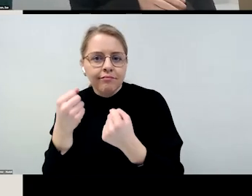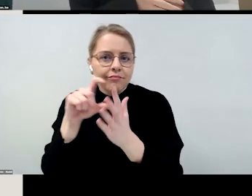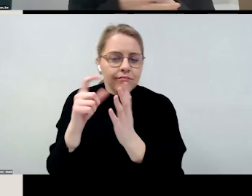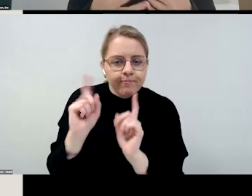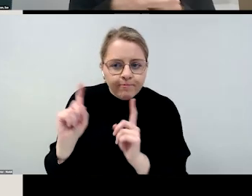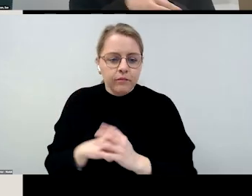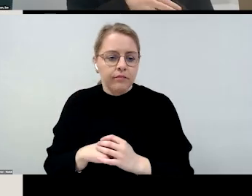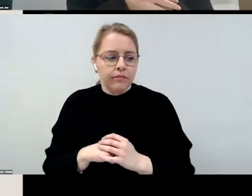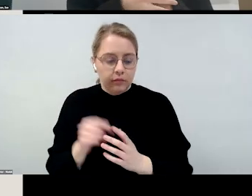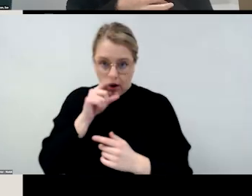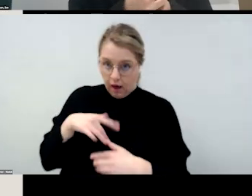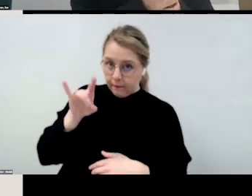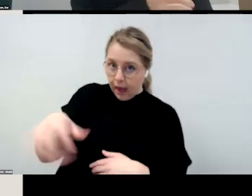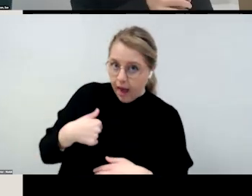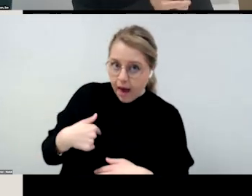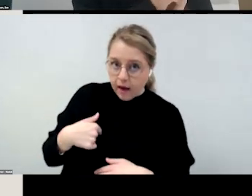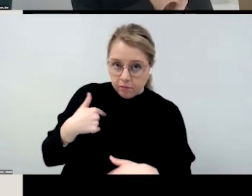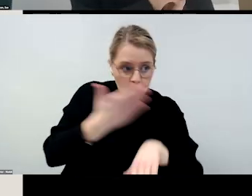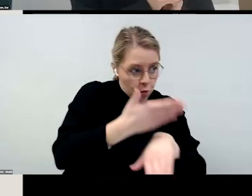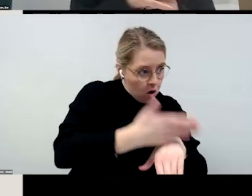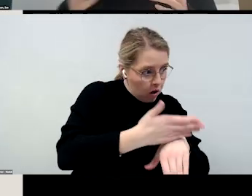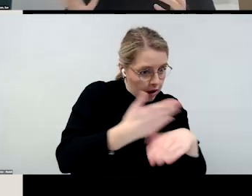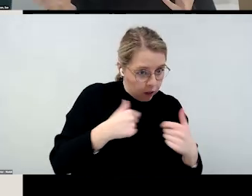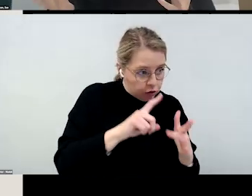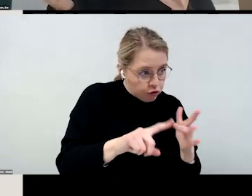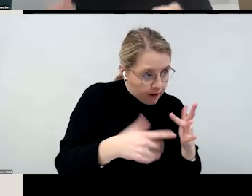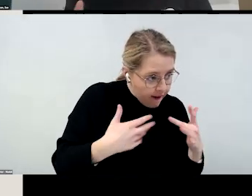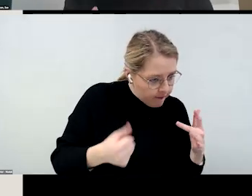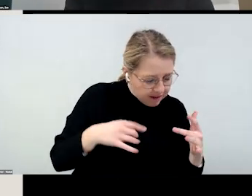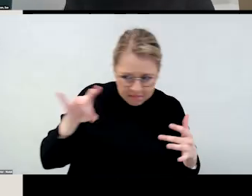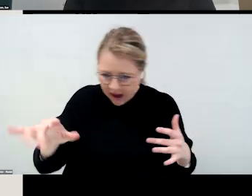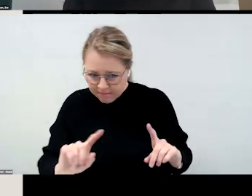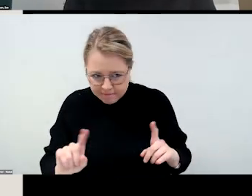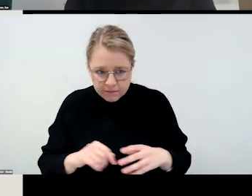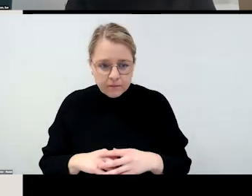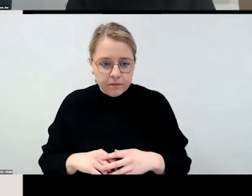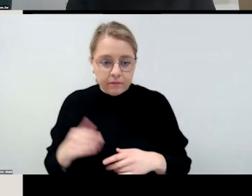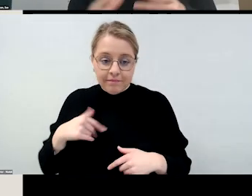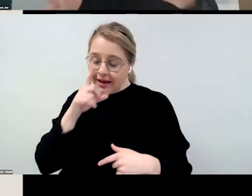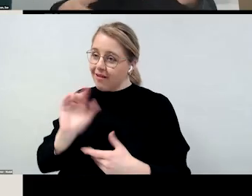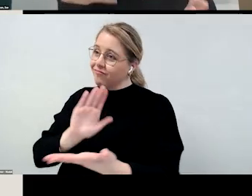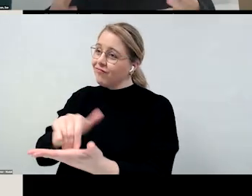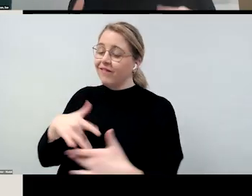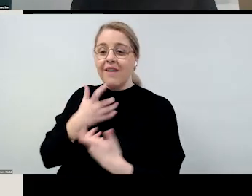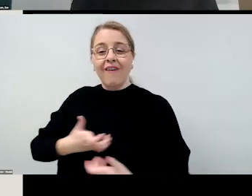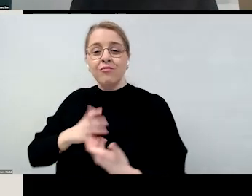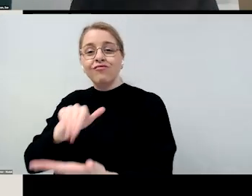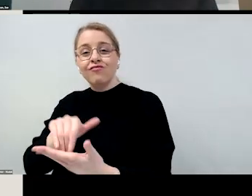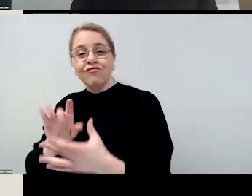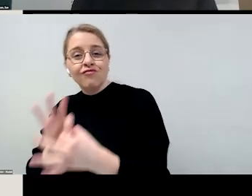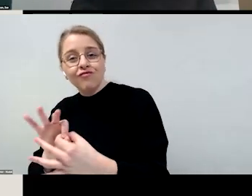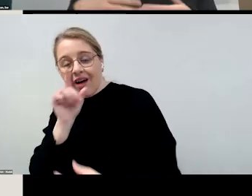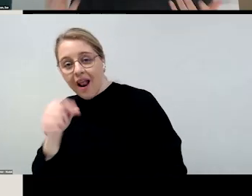for this healthcare? What's their income like? Do they have health insurance? And what's their ability to engage with that healthcare? So are they able